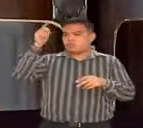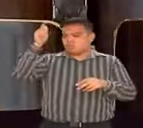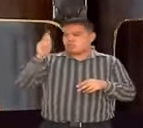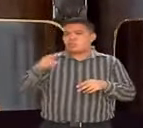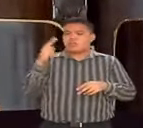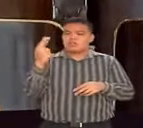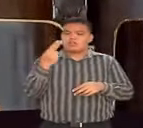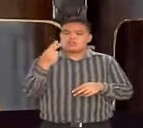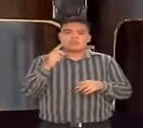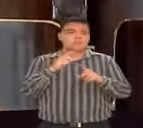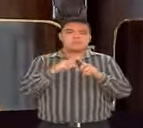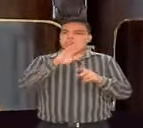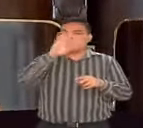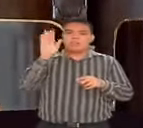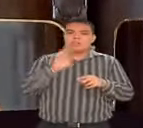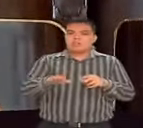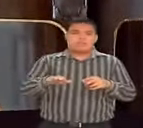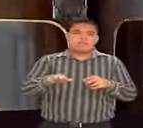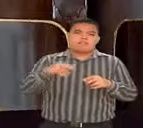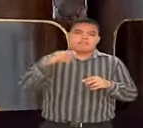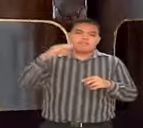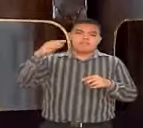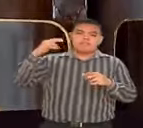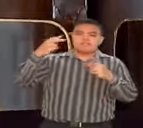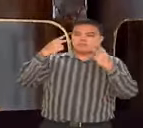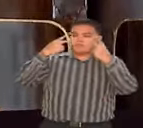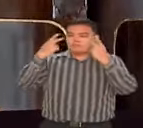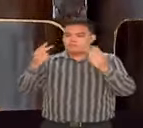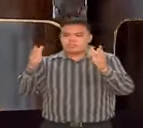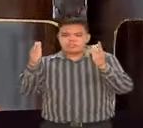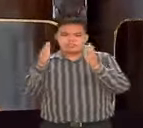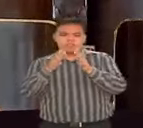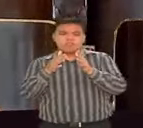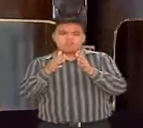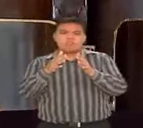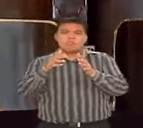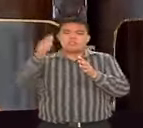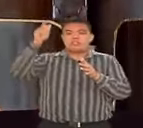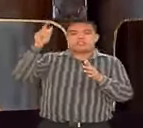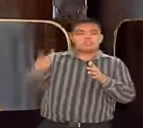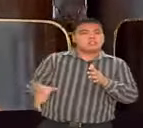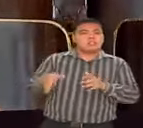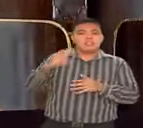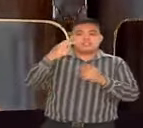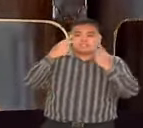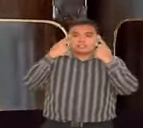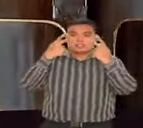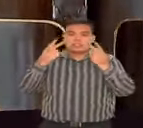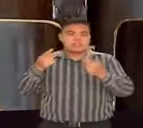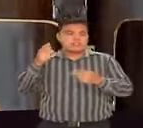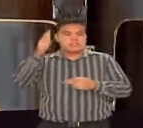have never seen a man small in his sight that God cannot use.